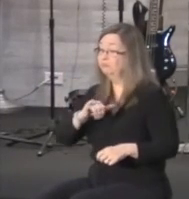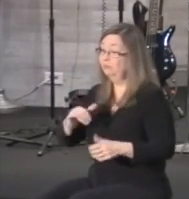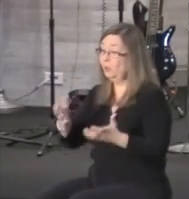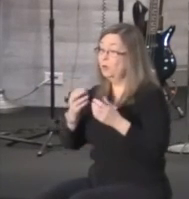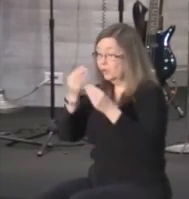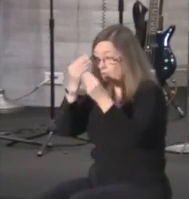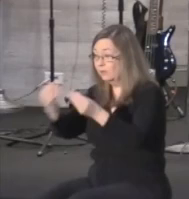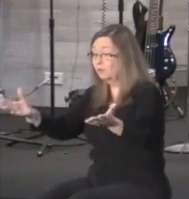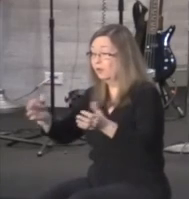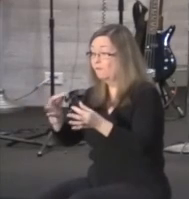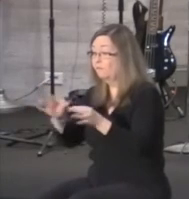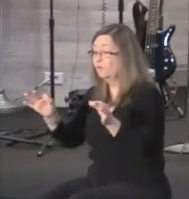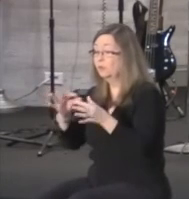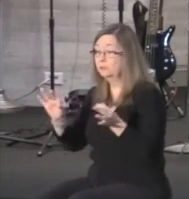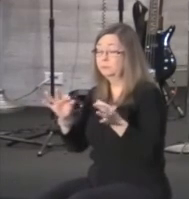sayings.